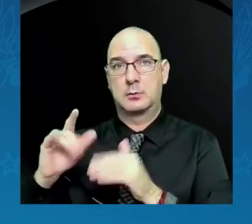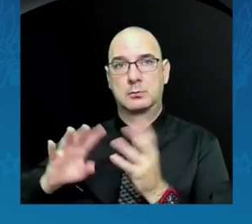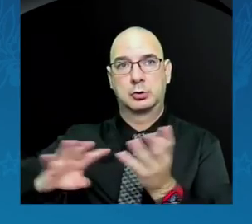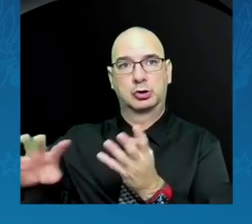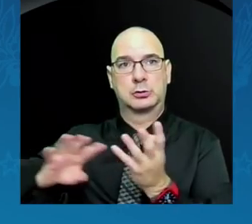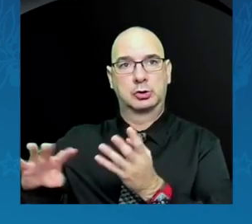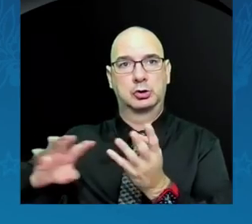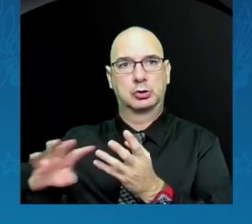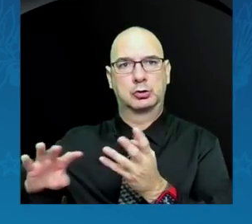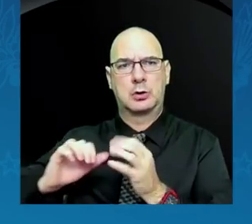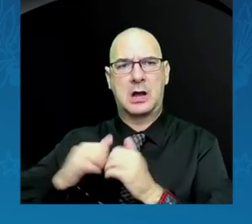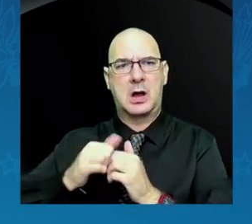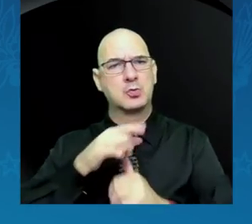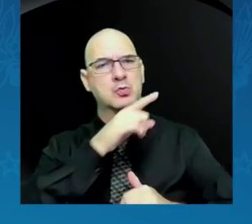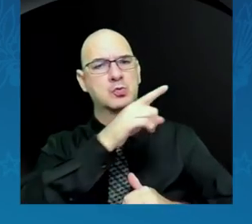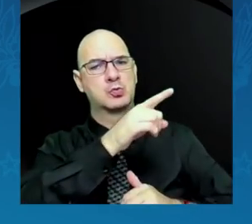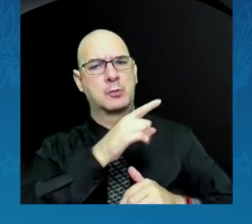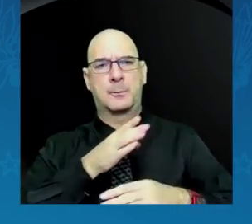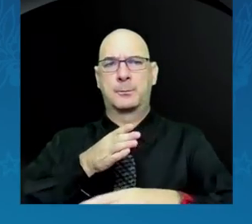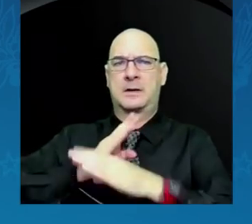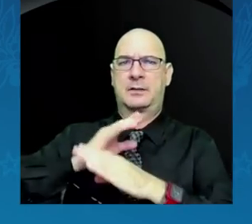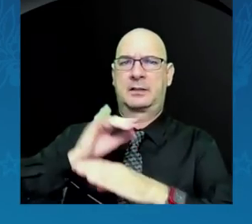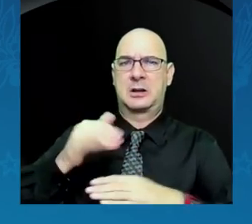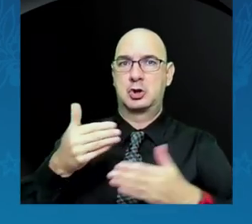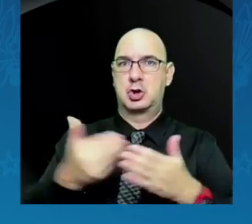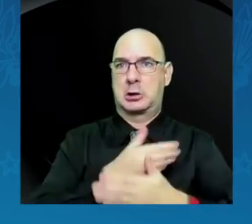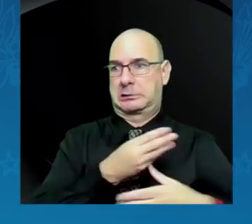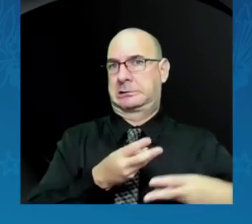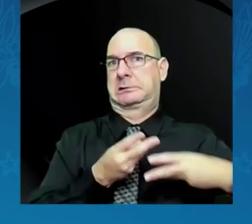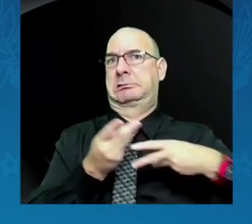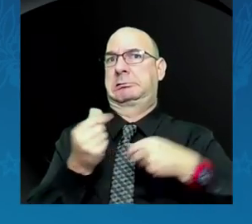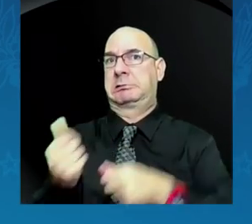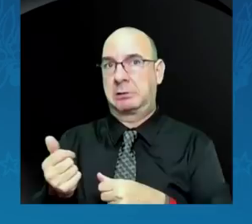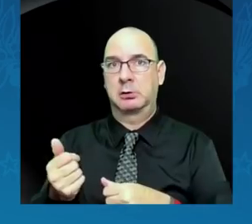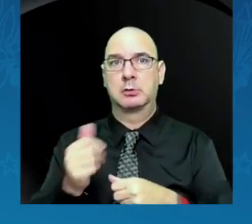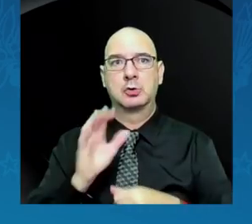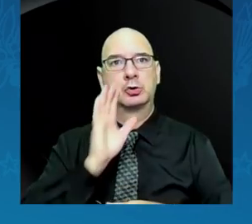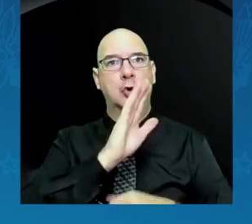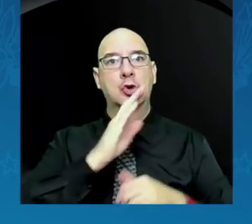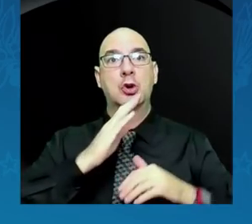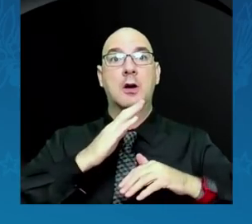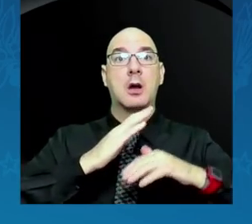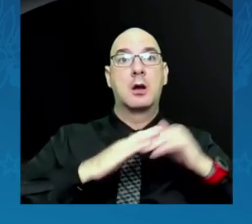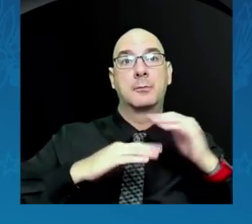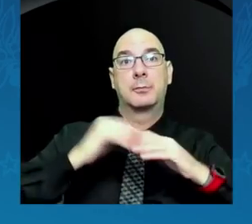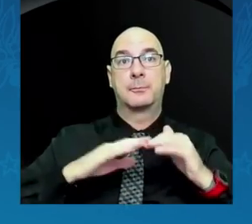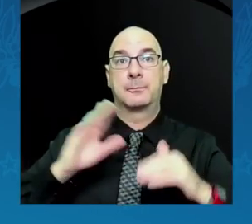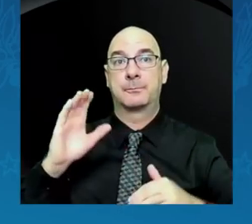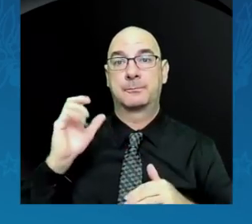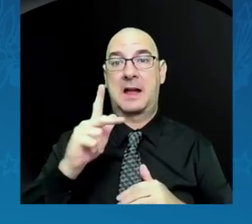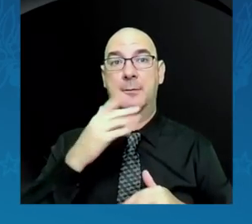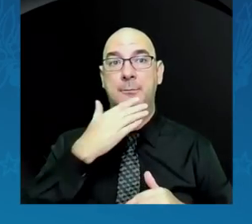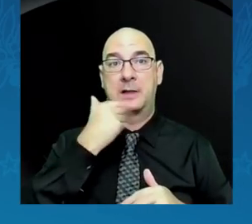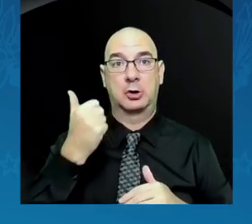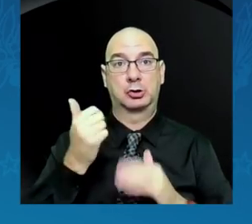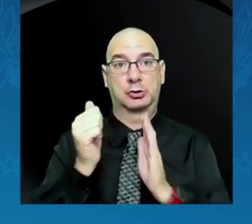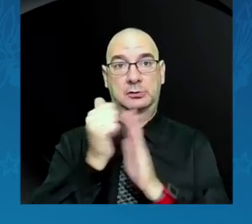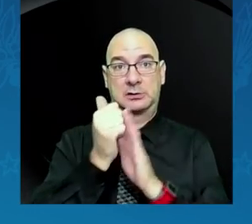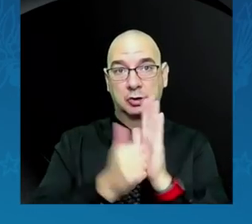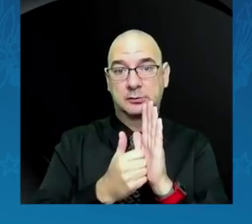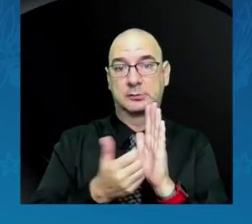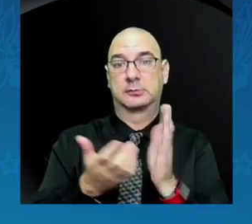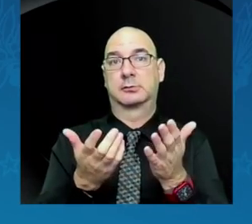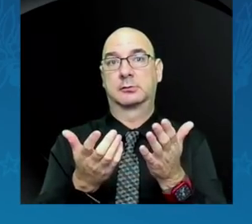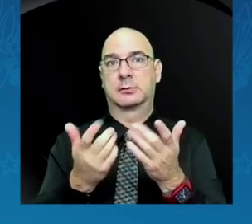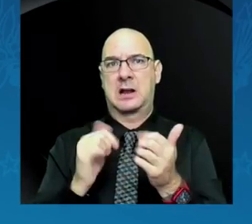new spending in your Build Back Better agenda from exacerbating the problem? And also, what else are you going to do to